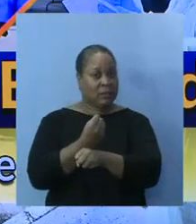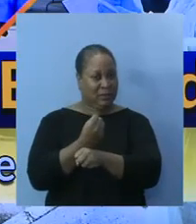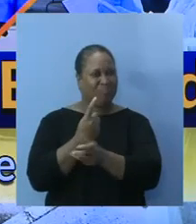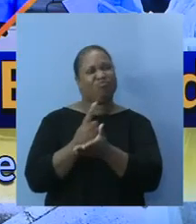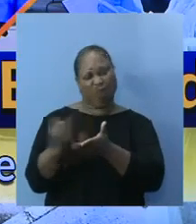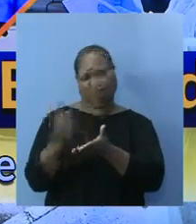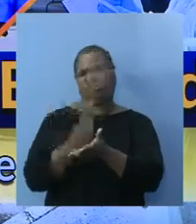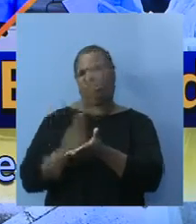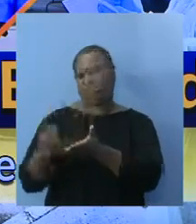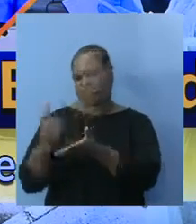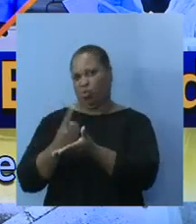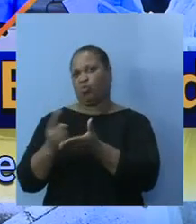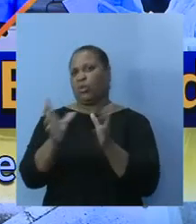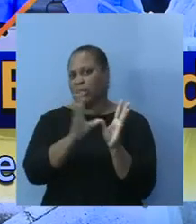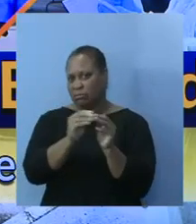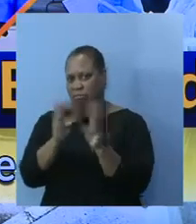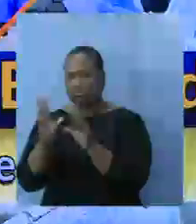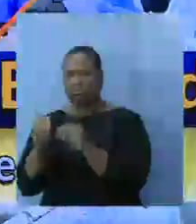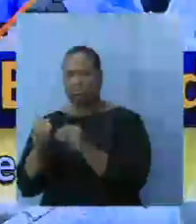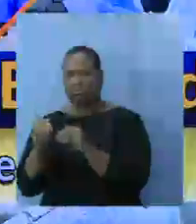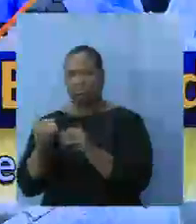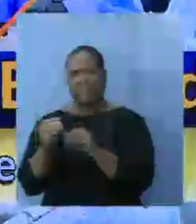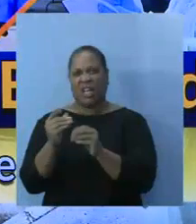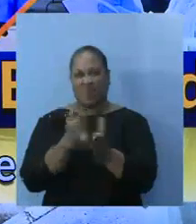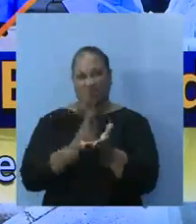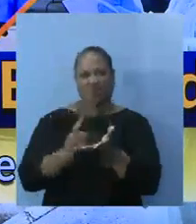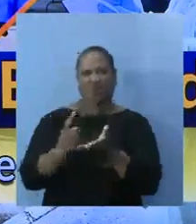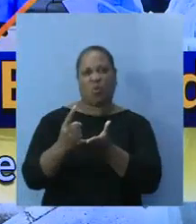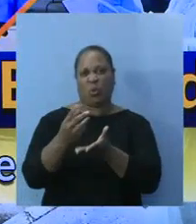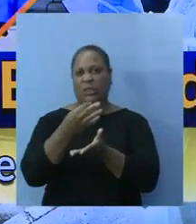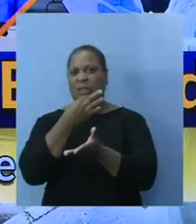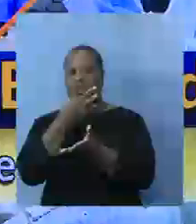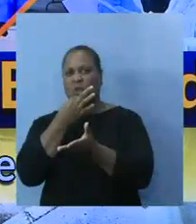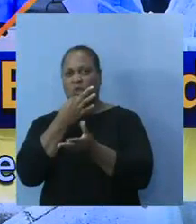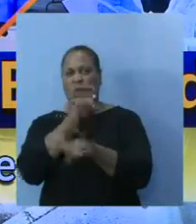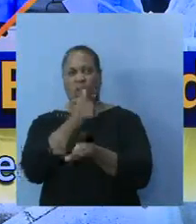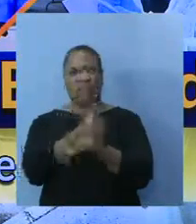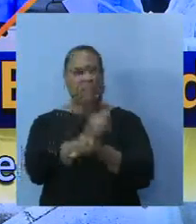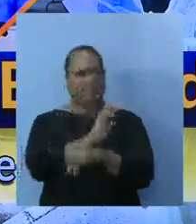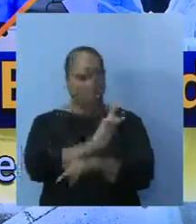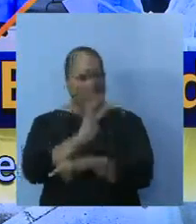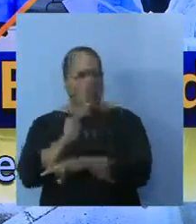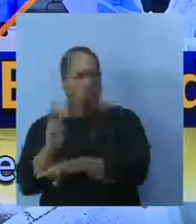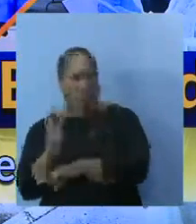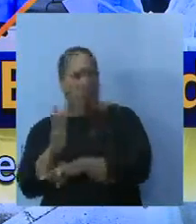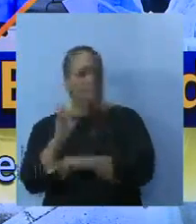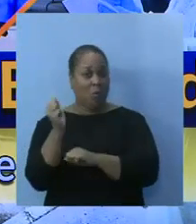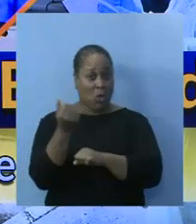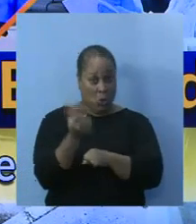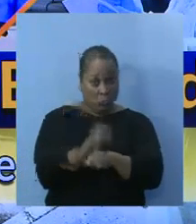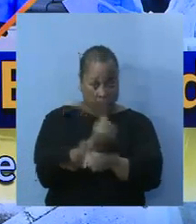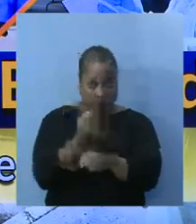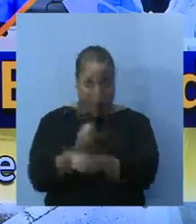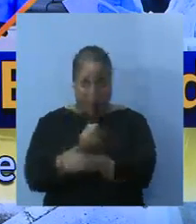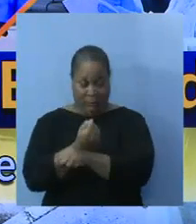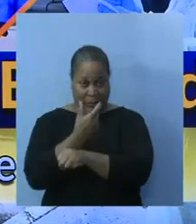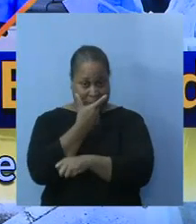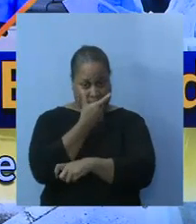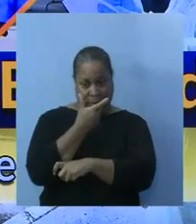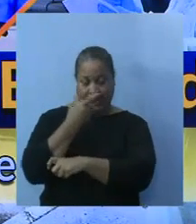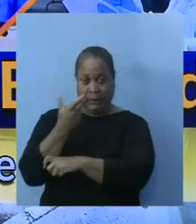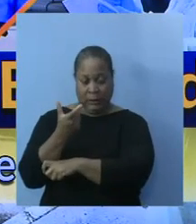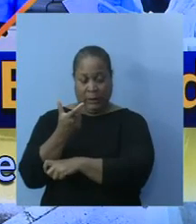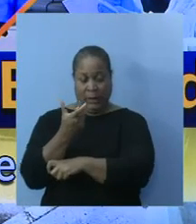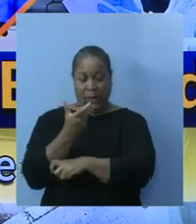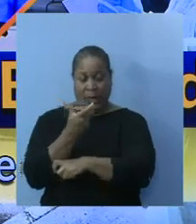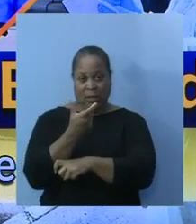press conferences, and in the coming weeks we will establish a website where all statistics will be able to be seen and will be able to be